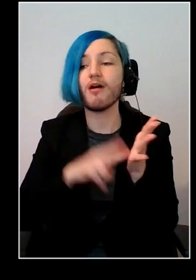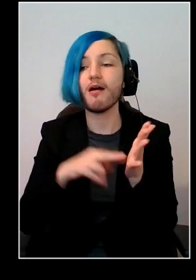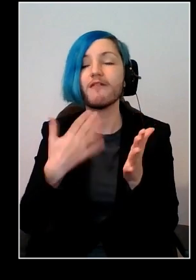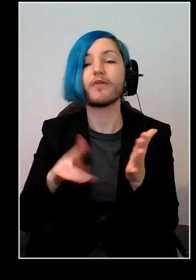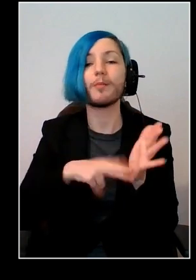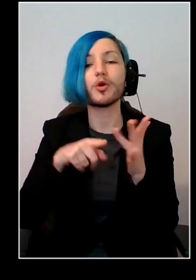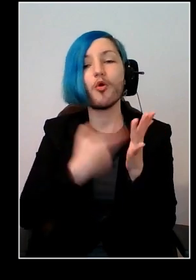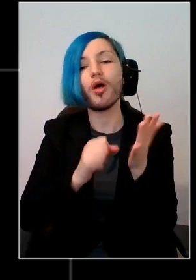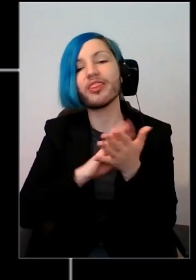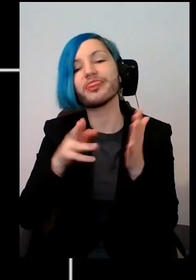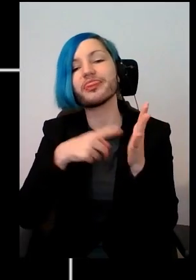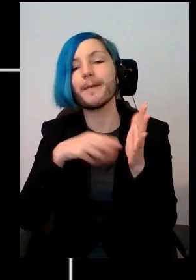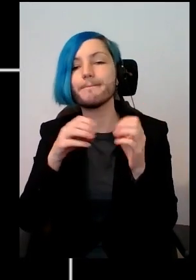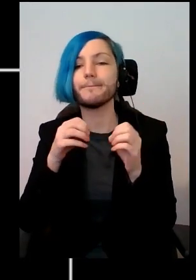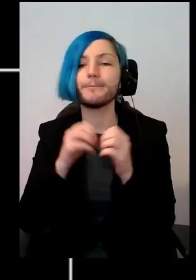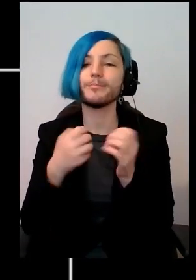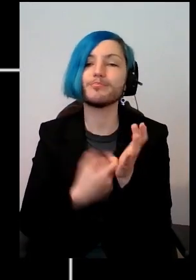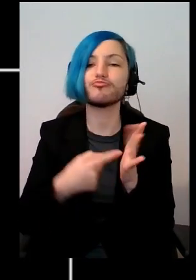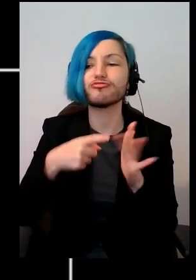Trust. Congratulations.